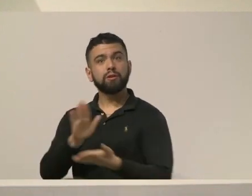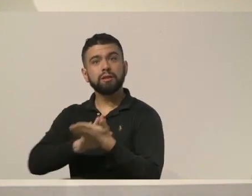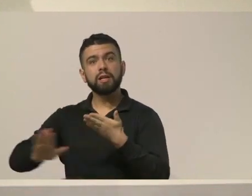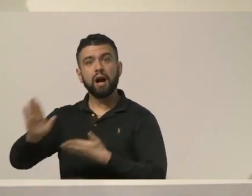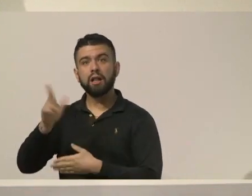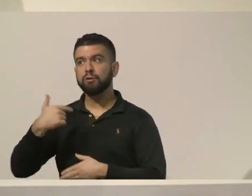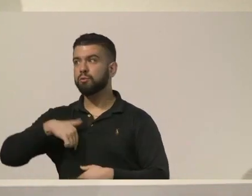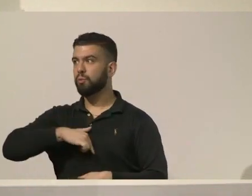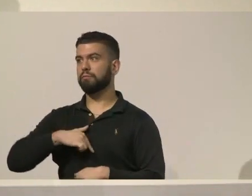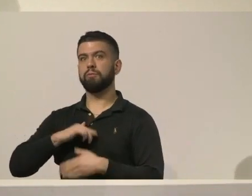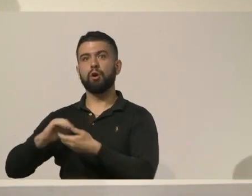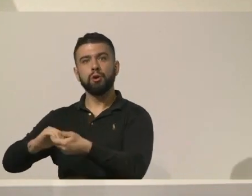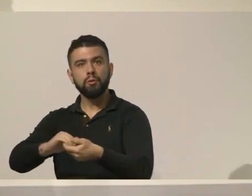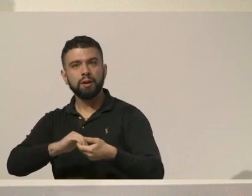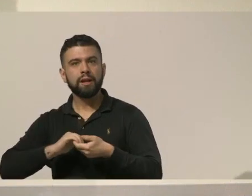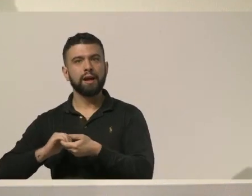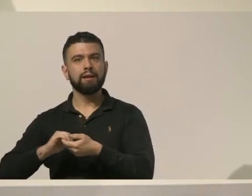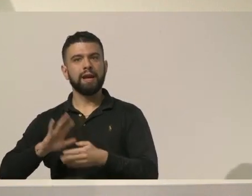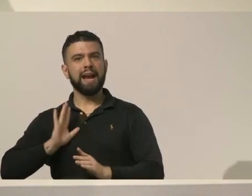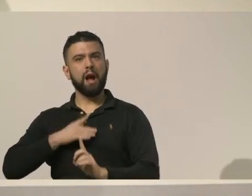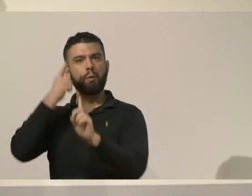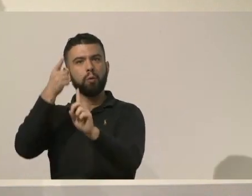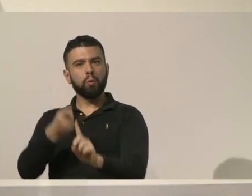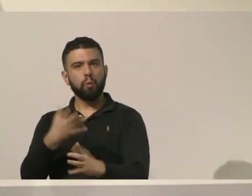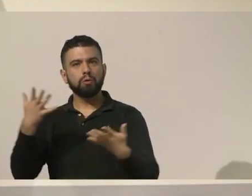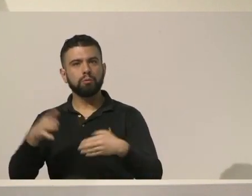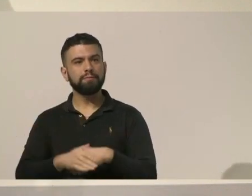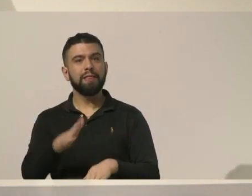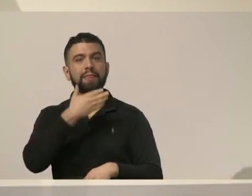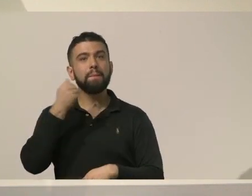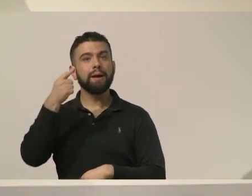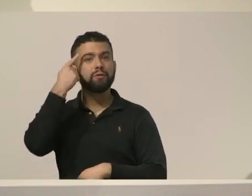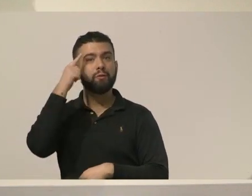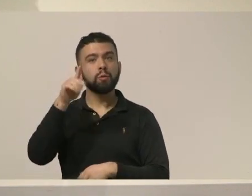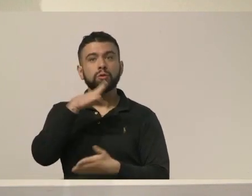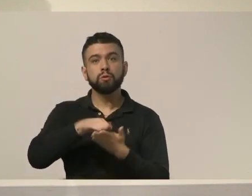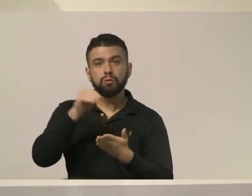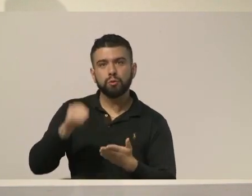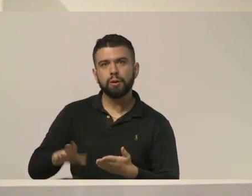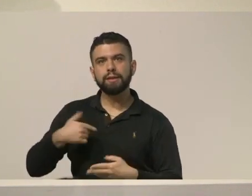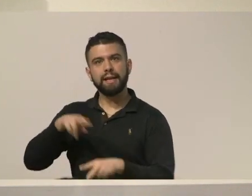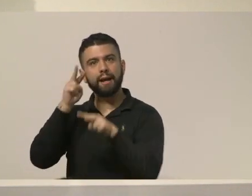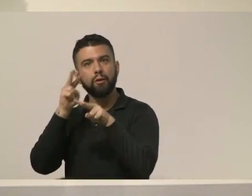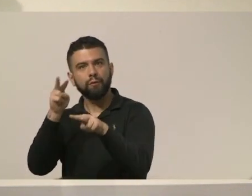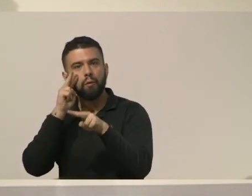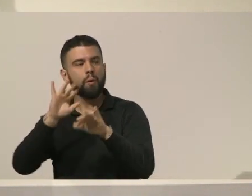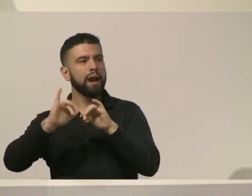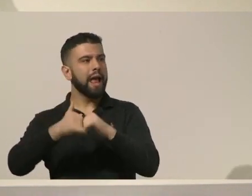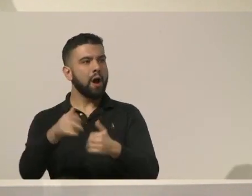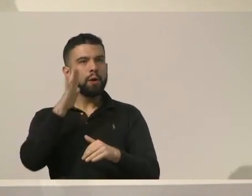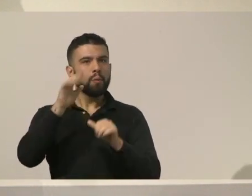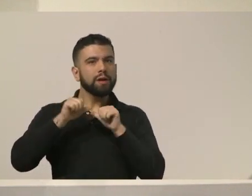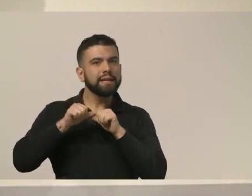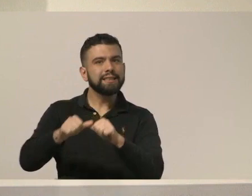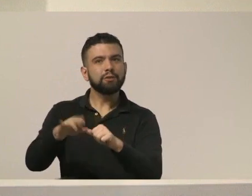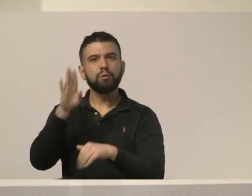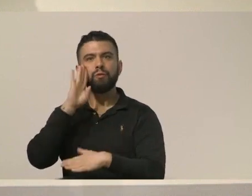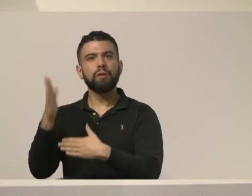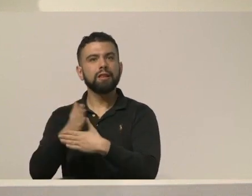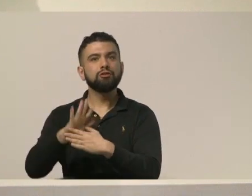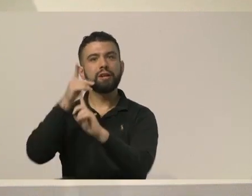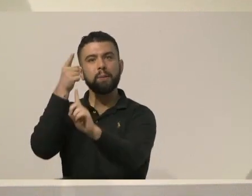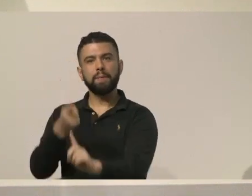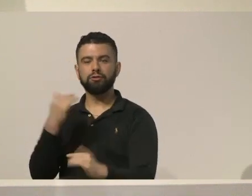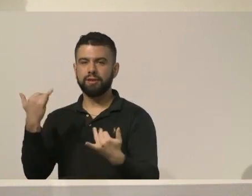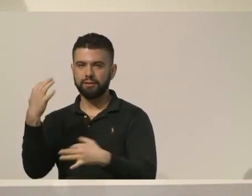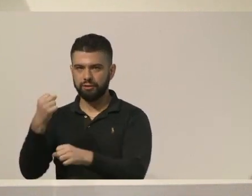for students, and I look forward to all of the ways that we will continue to keep pushing forward on our shared mission this year. Thank